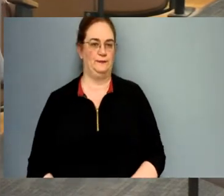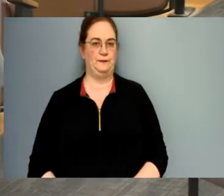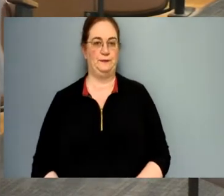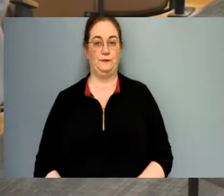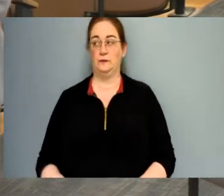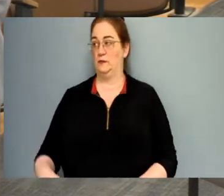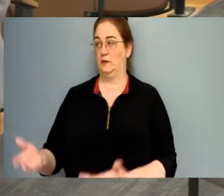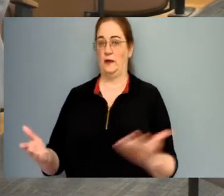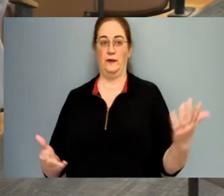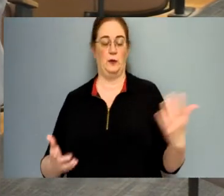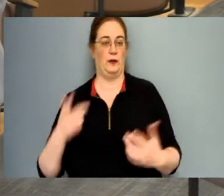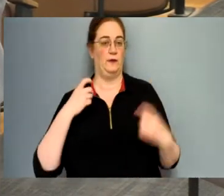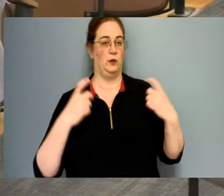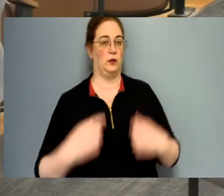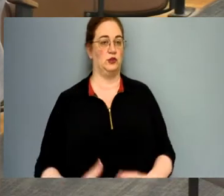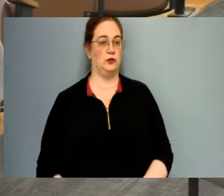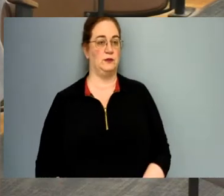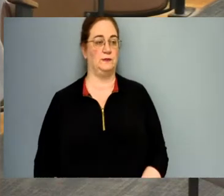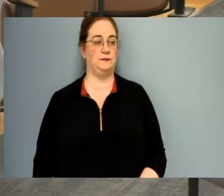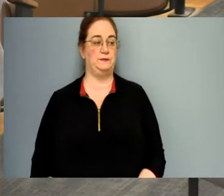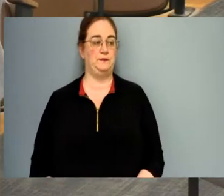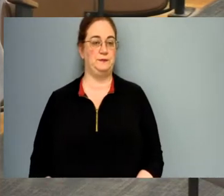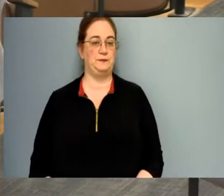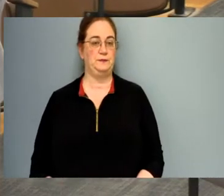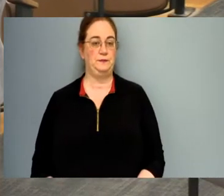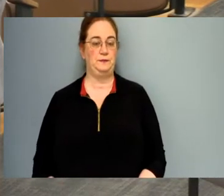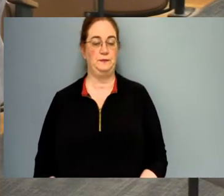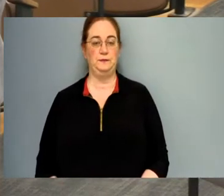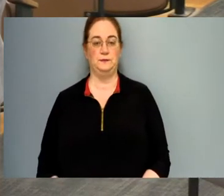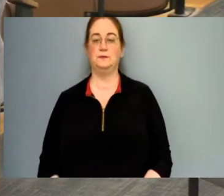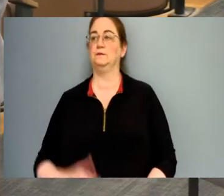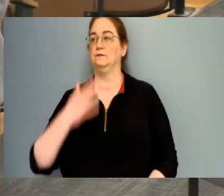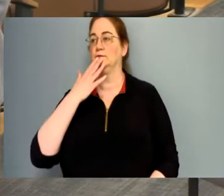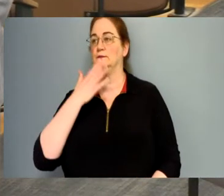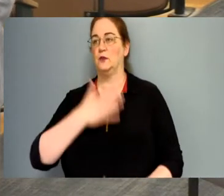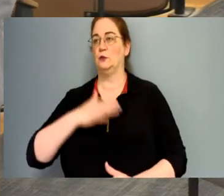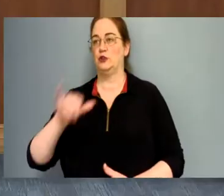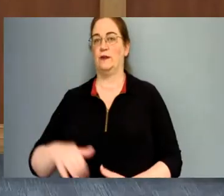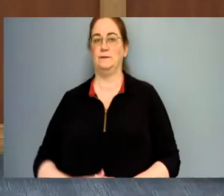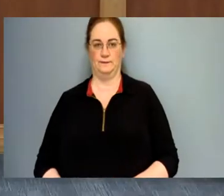anybody have any questions? No. Questions? Thank you. Appreciate it.